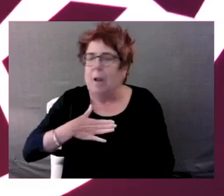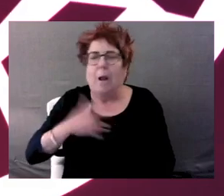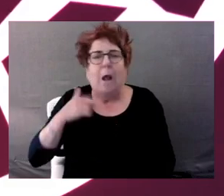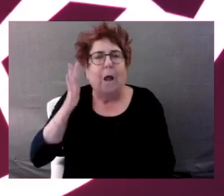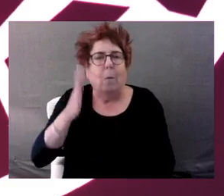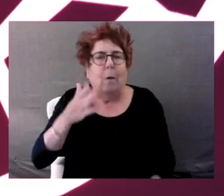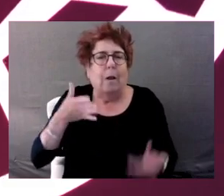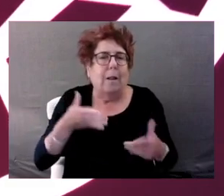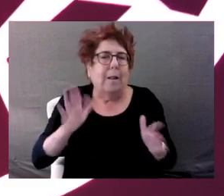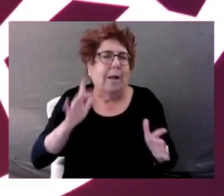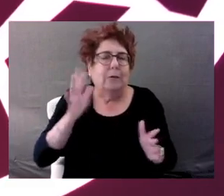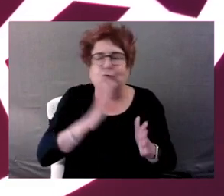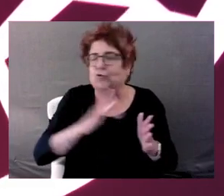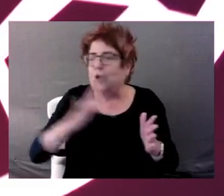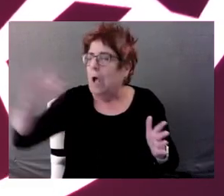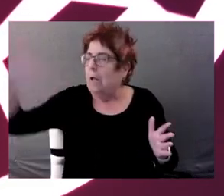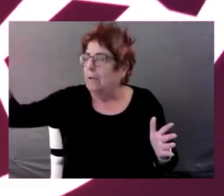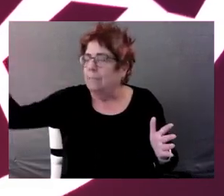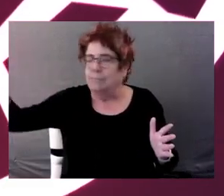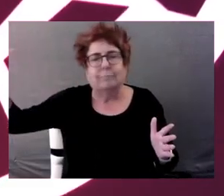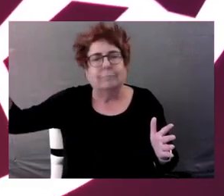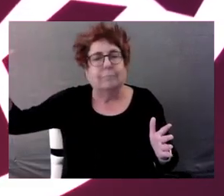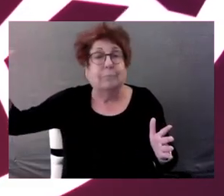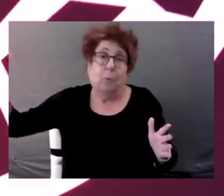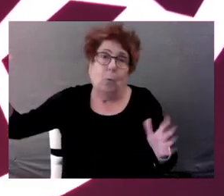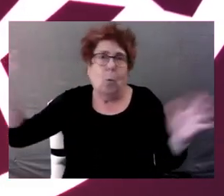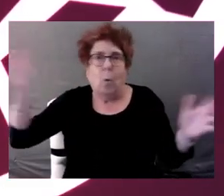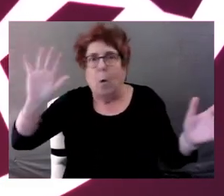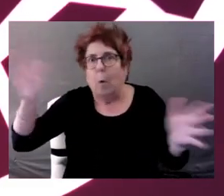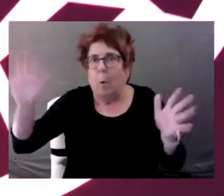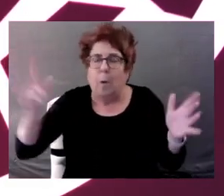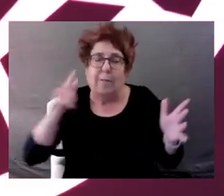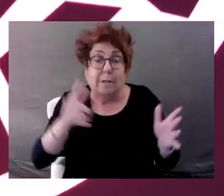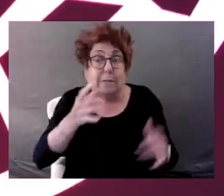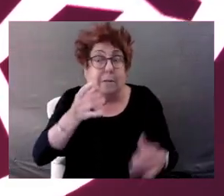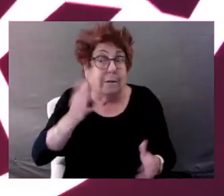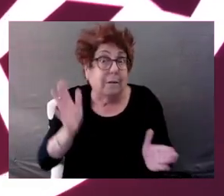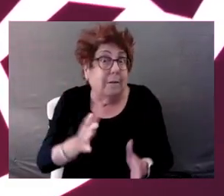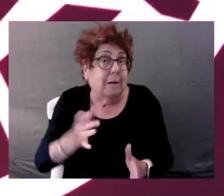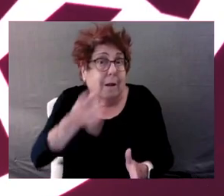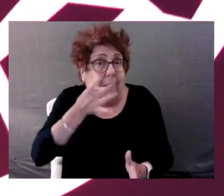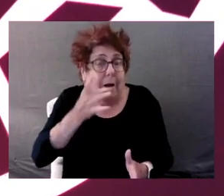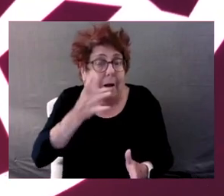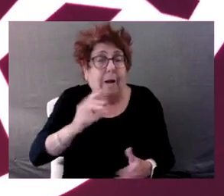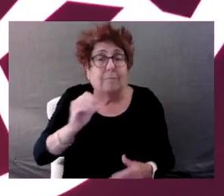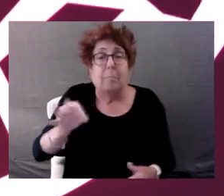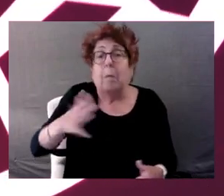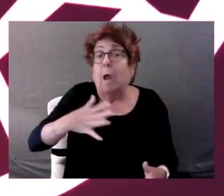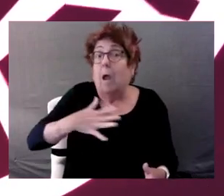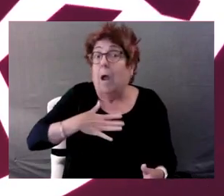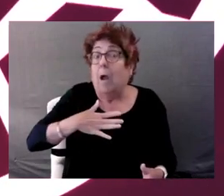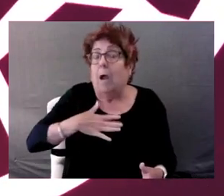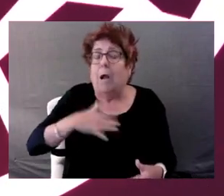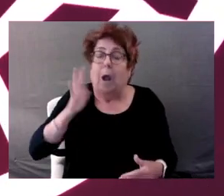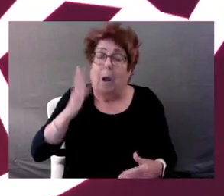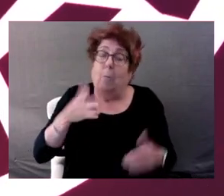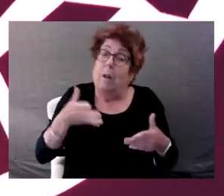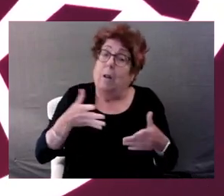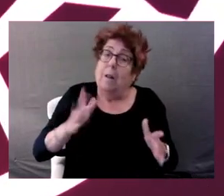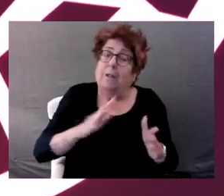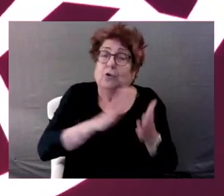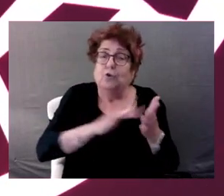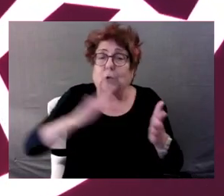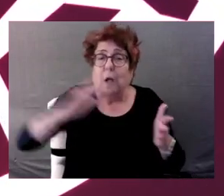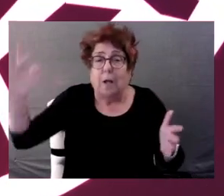gonna let it shine. Oh, this little light of mine, I'm gonna let it